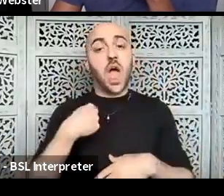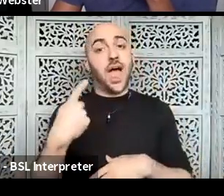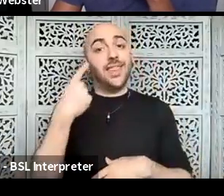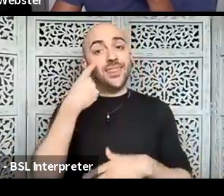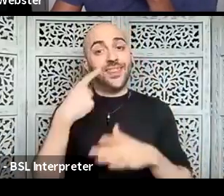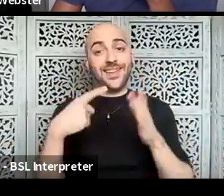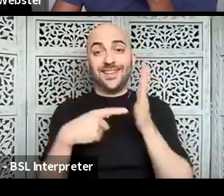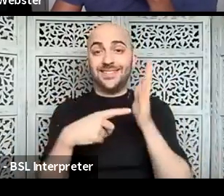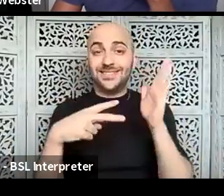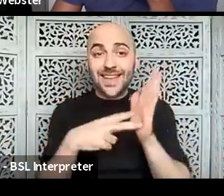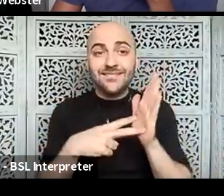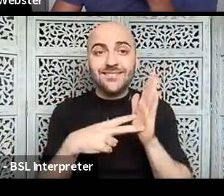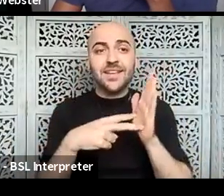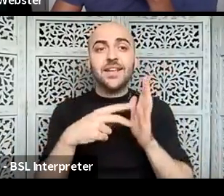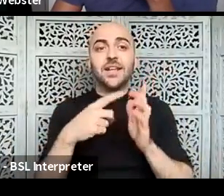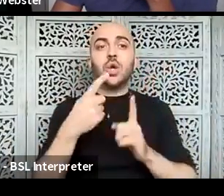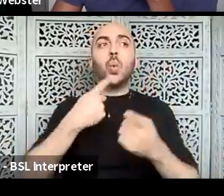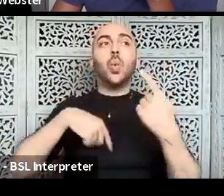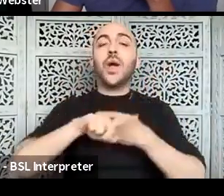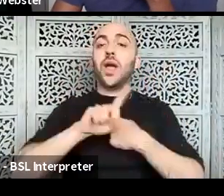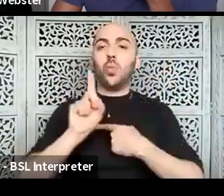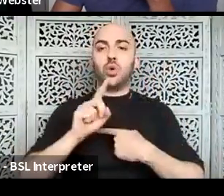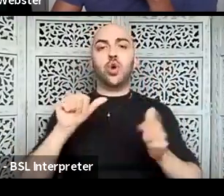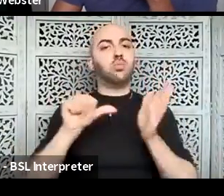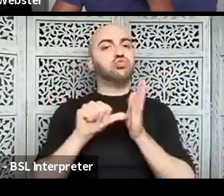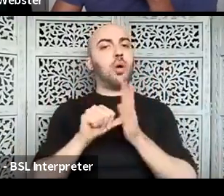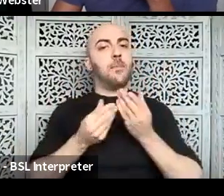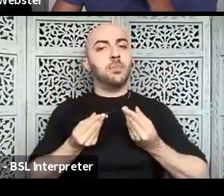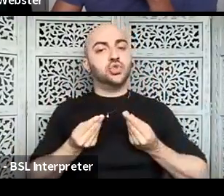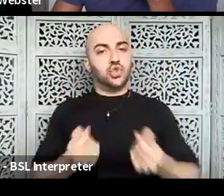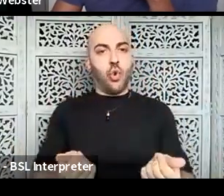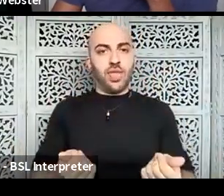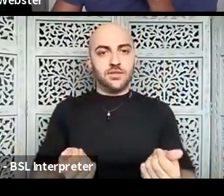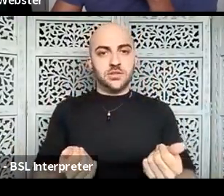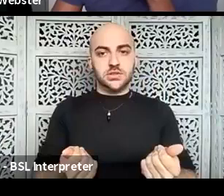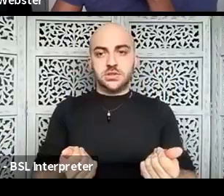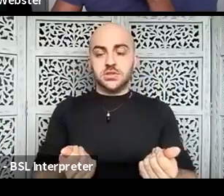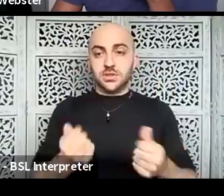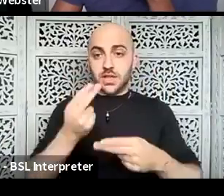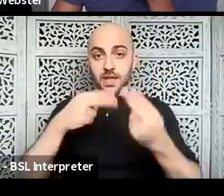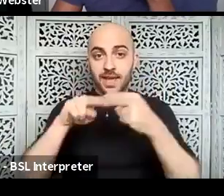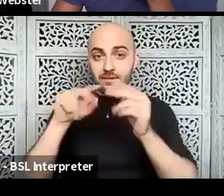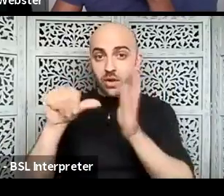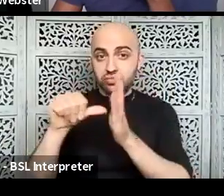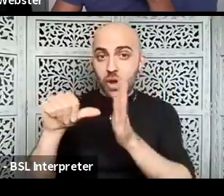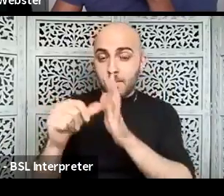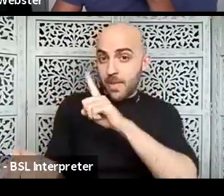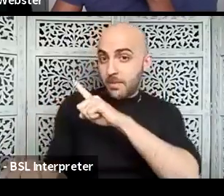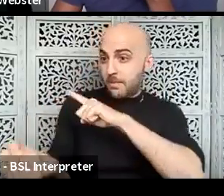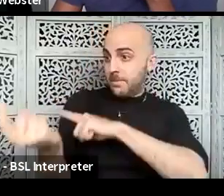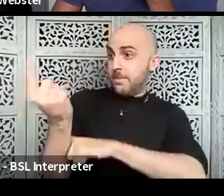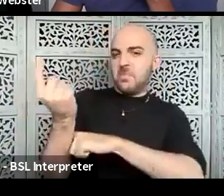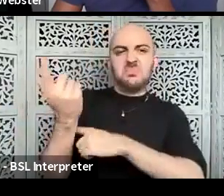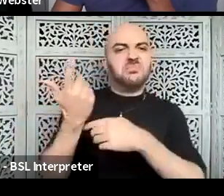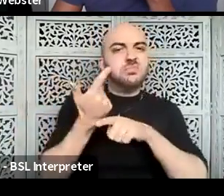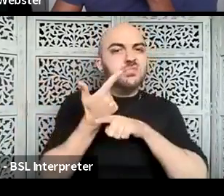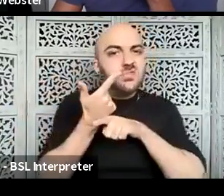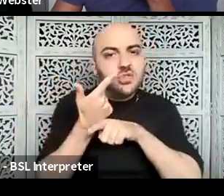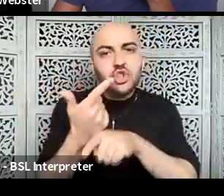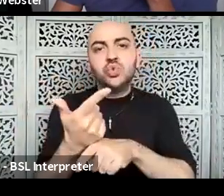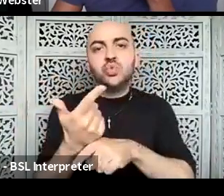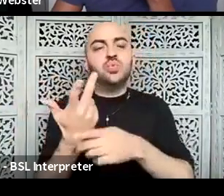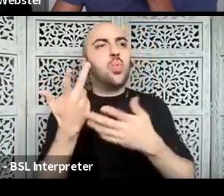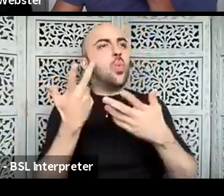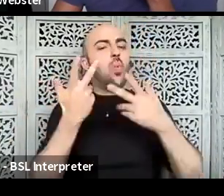TV, we are problem solvers, aren't we? So, you know, if a problem comes up on a shoot or in the research